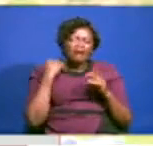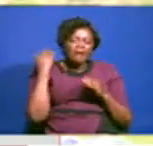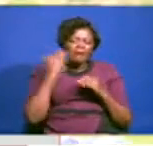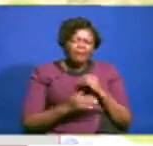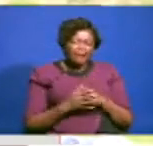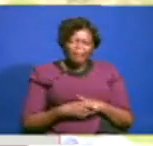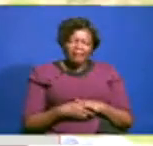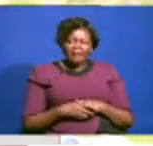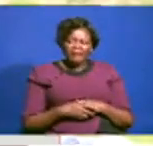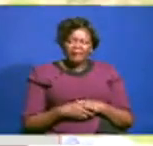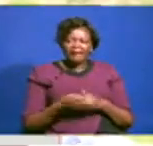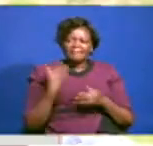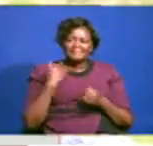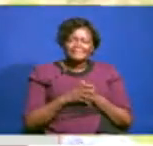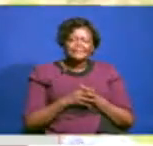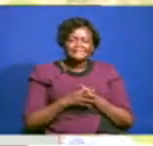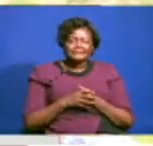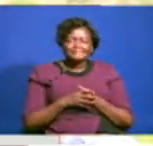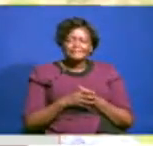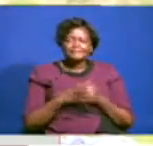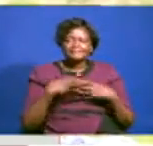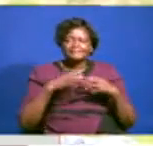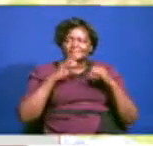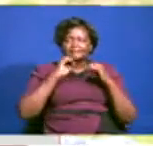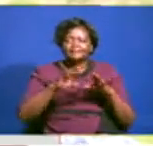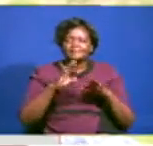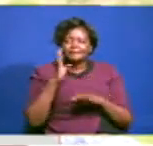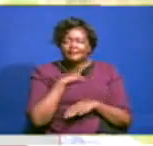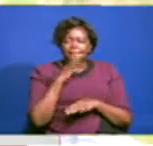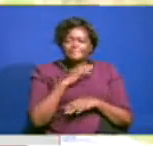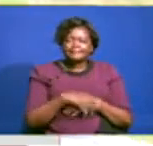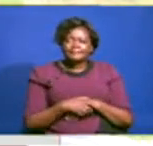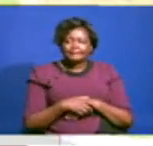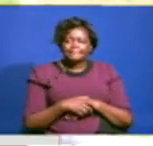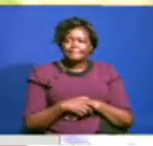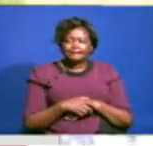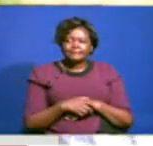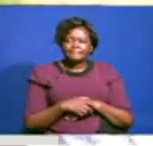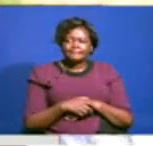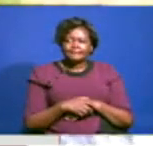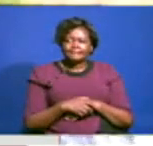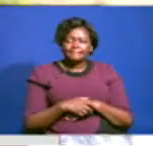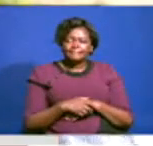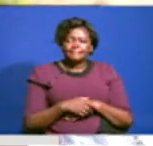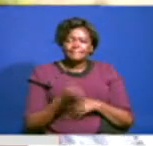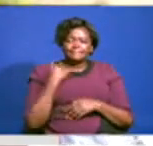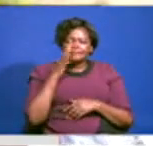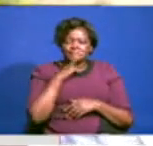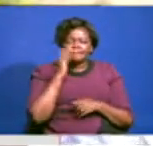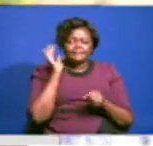ambapo palikuwa panatupwa hizo mavitu za funda ikichinjwa, palikuwa pananuka